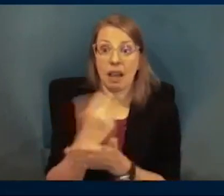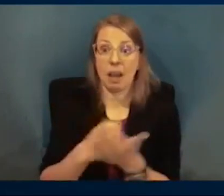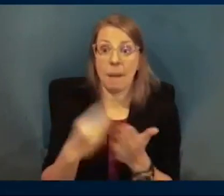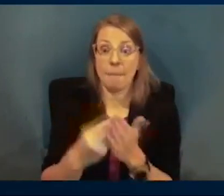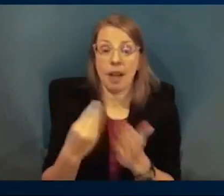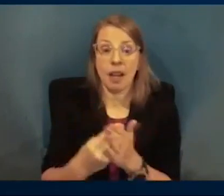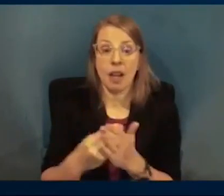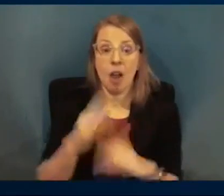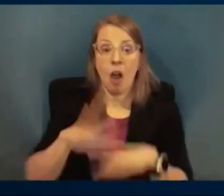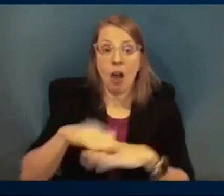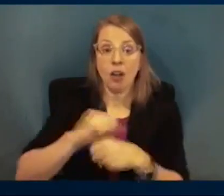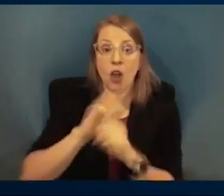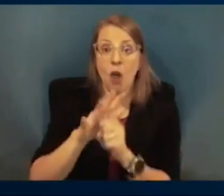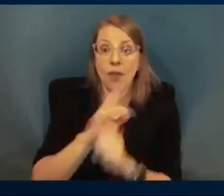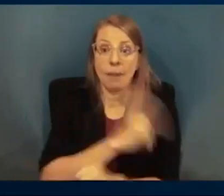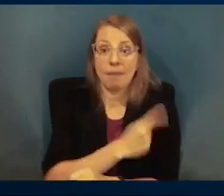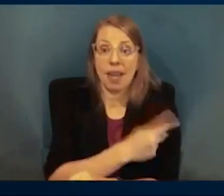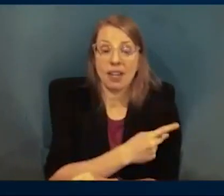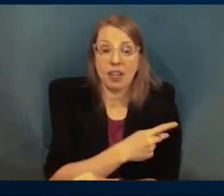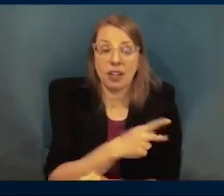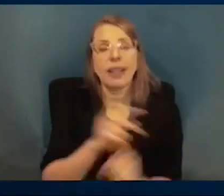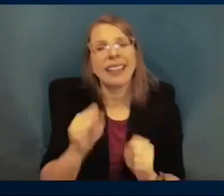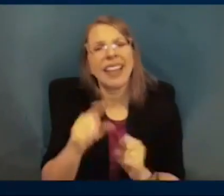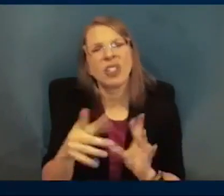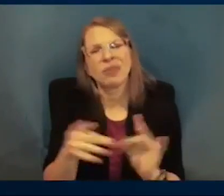patients. Can you speak to this one?